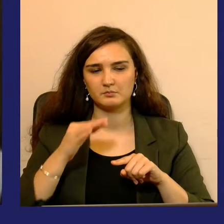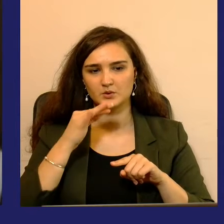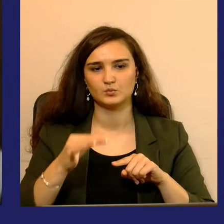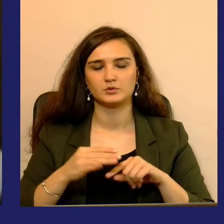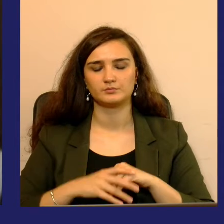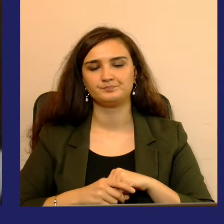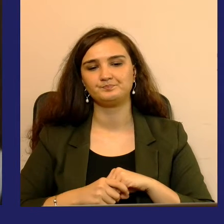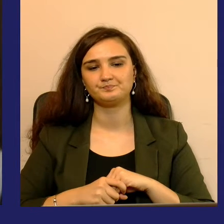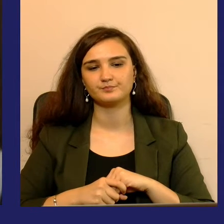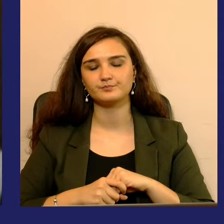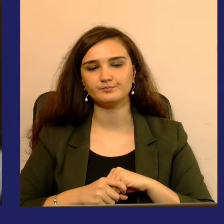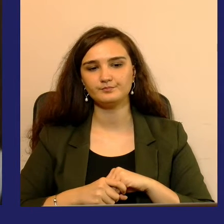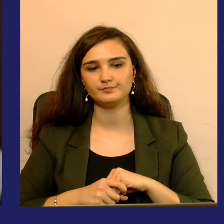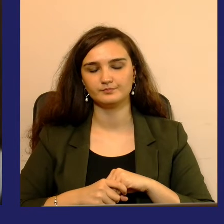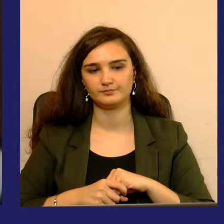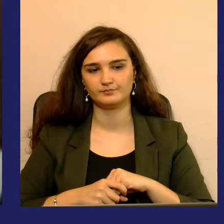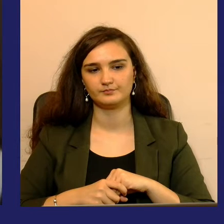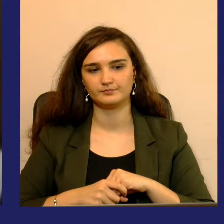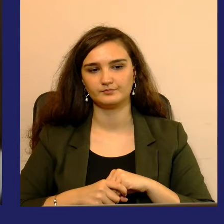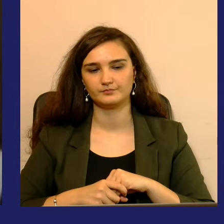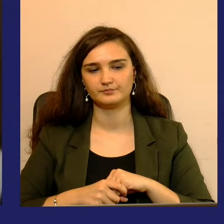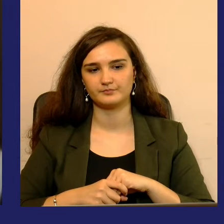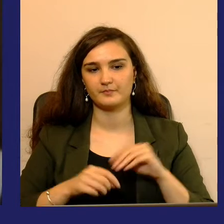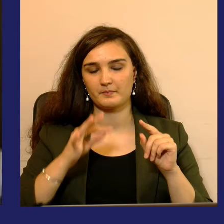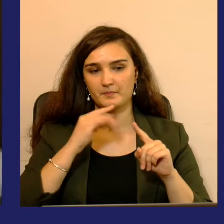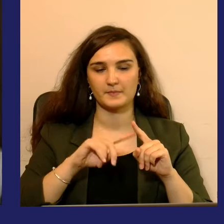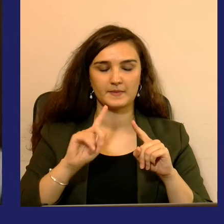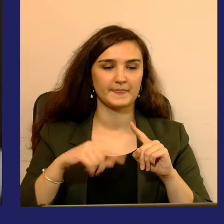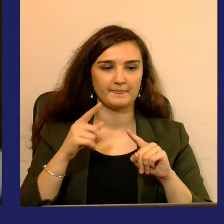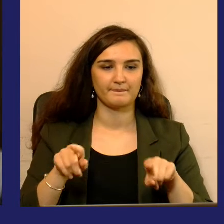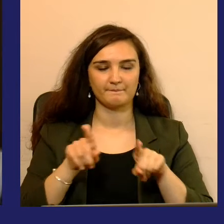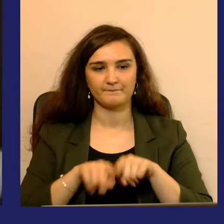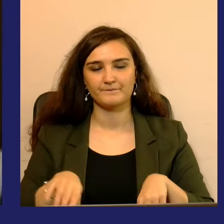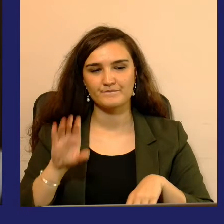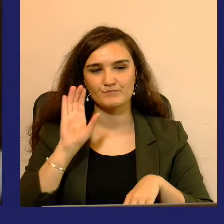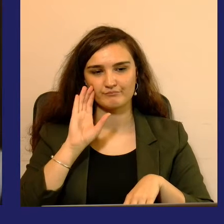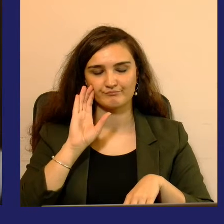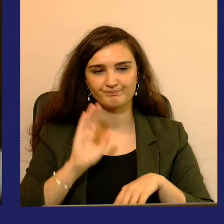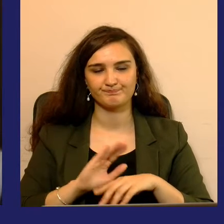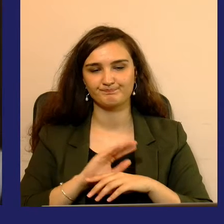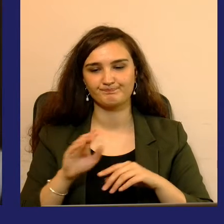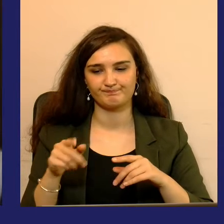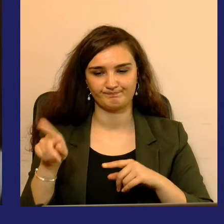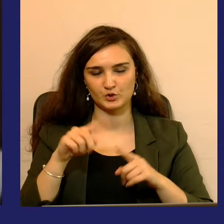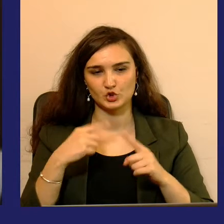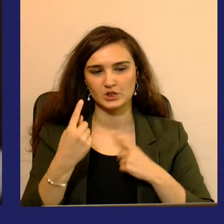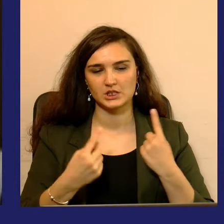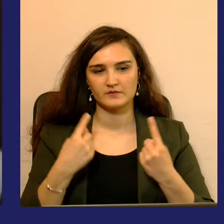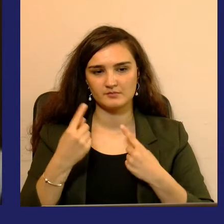then we will take questions from the chat after that and do some follow-ups. But so